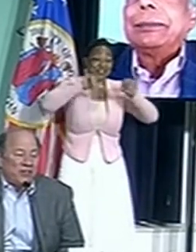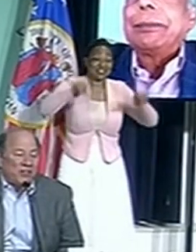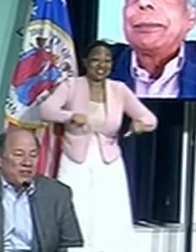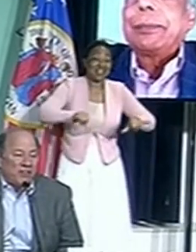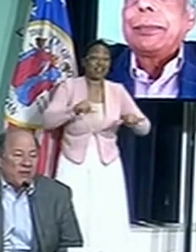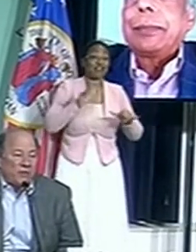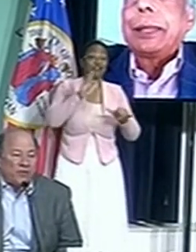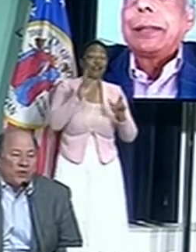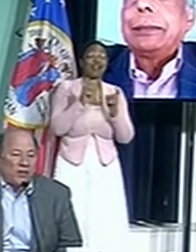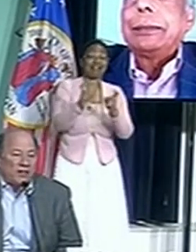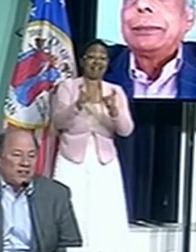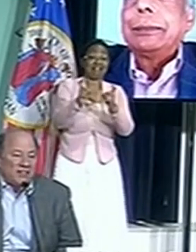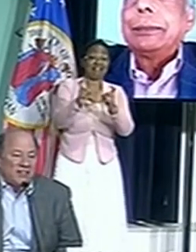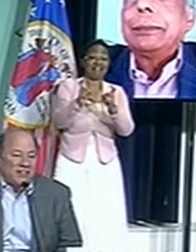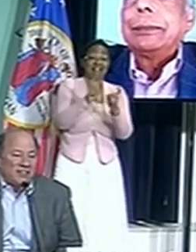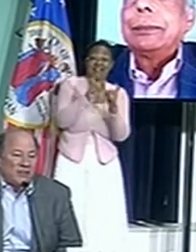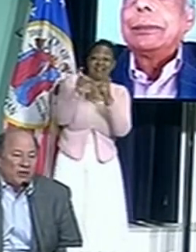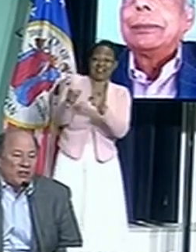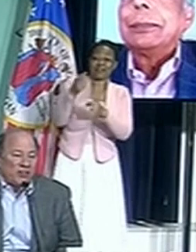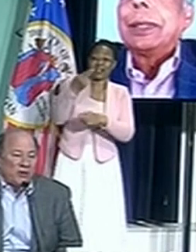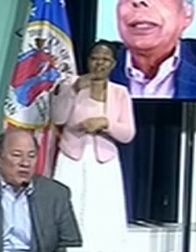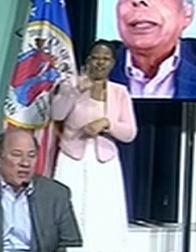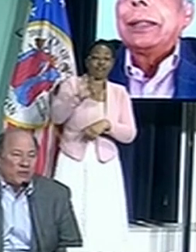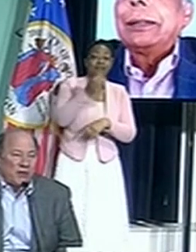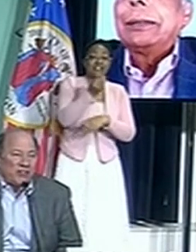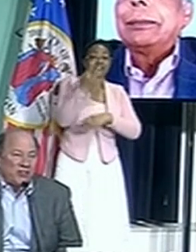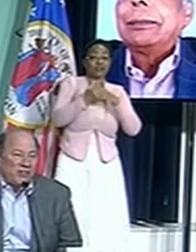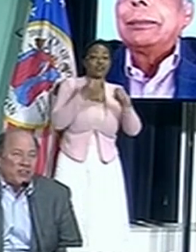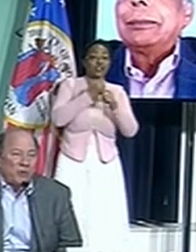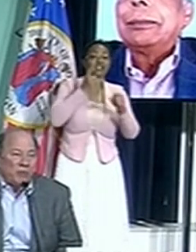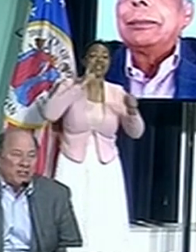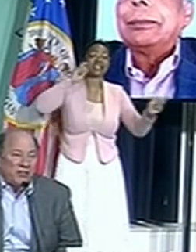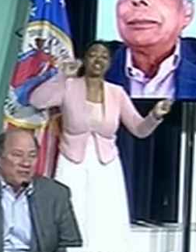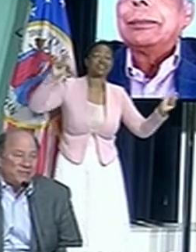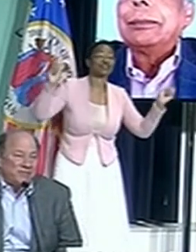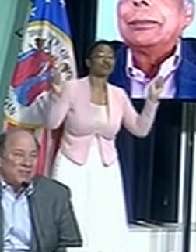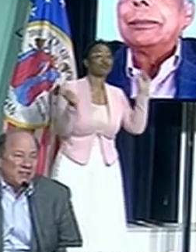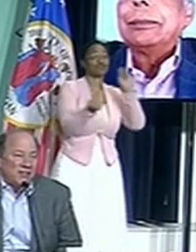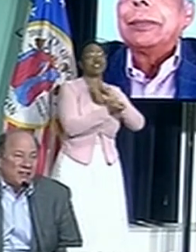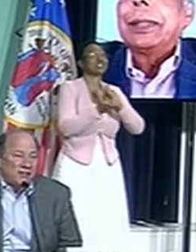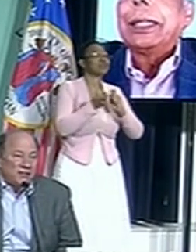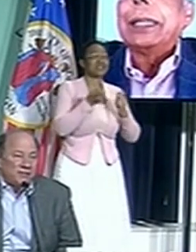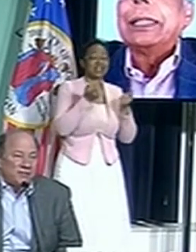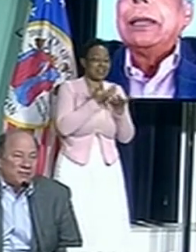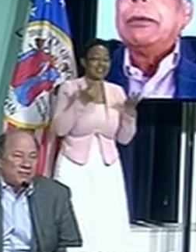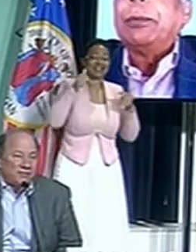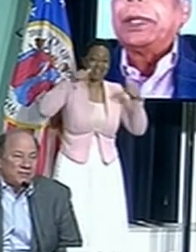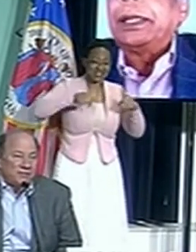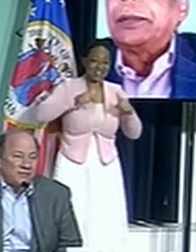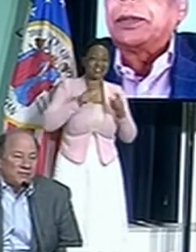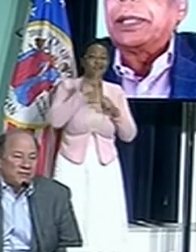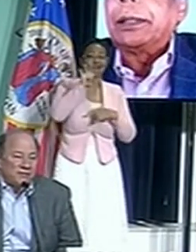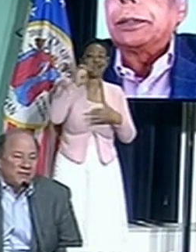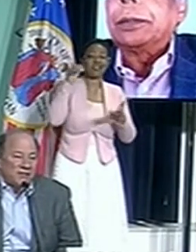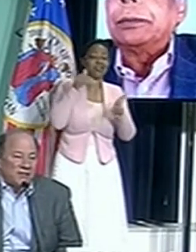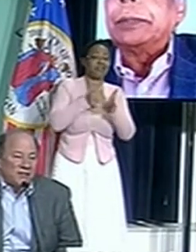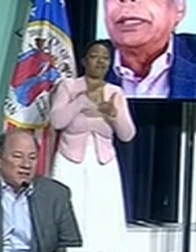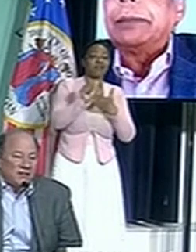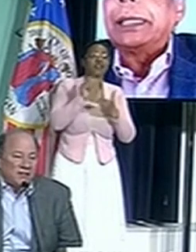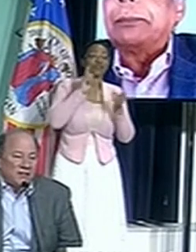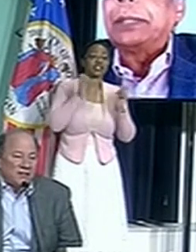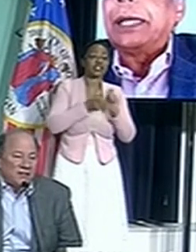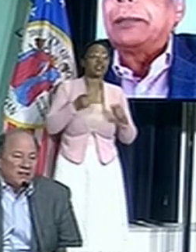you know, your gift to Henry Ford several years ago was transformational, and this will be too. Okay. Opening Detroit also, we have